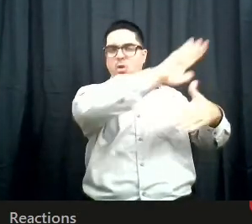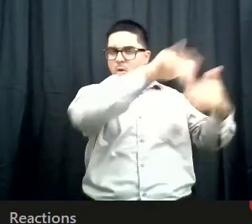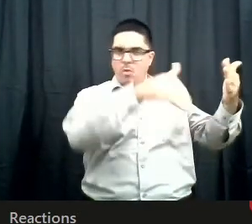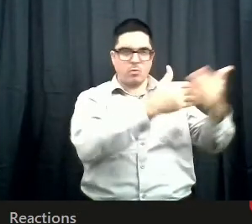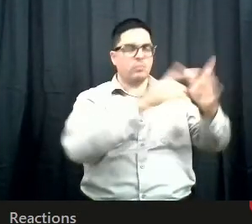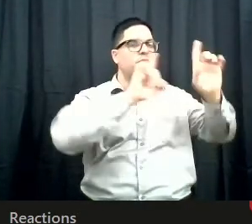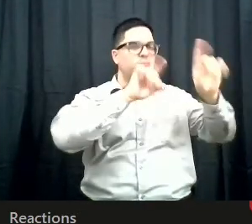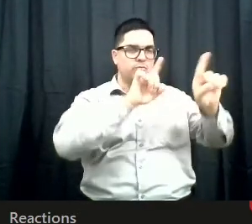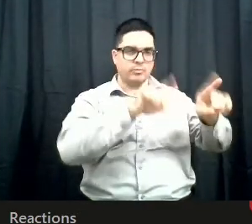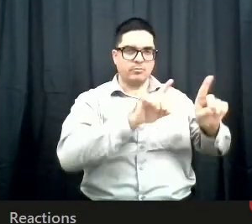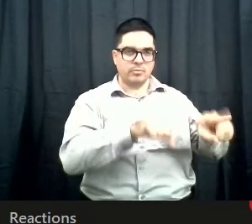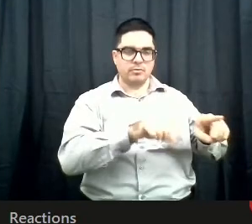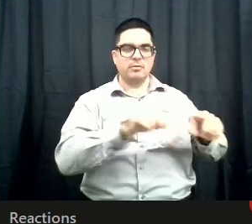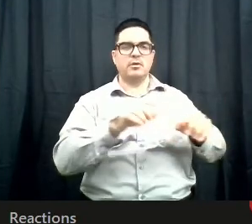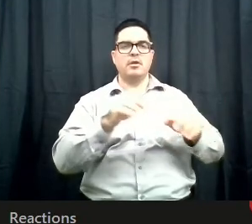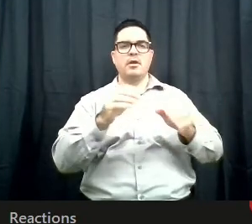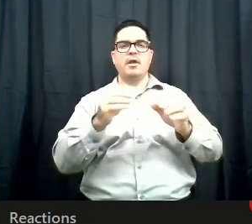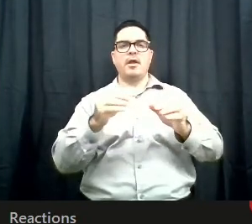online.